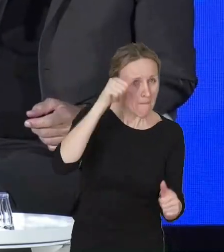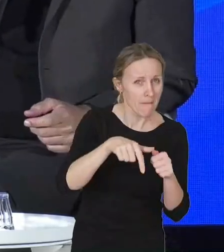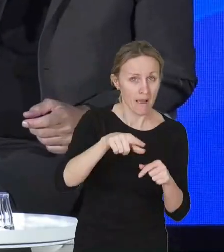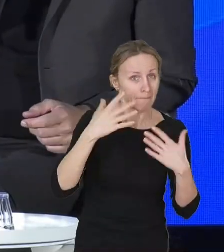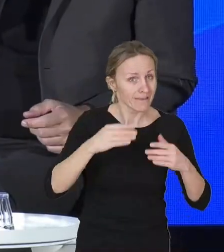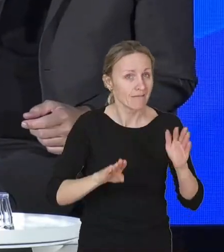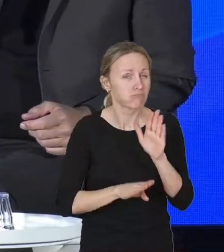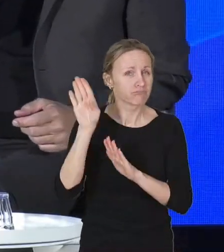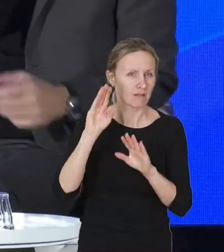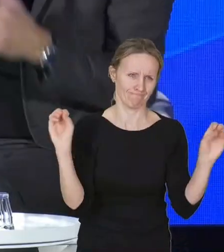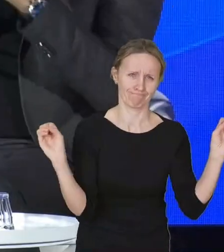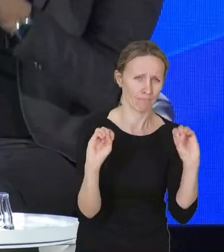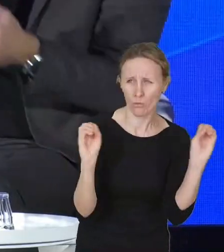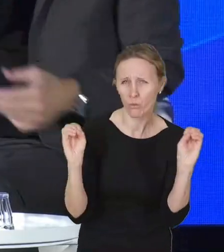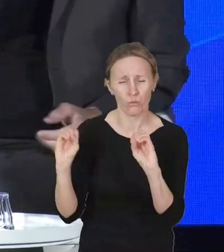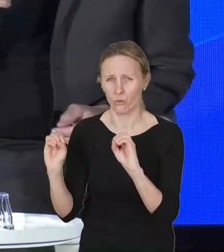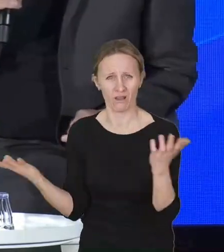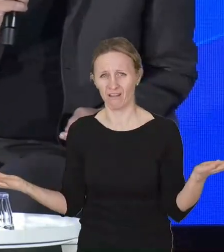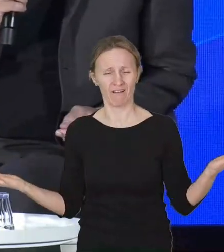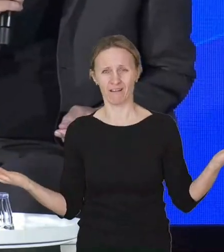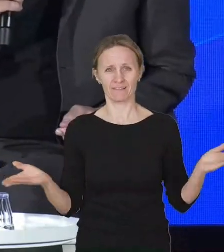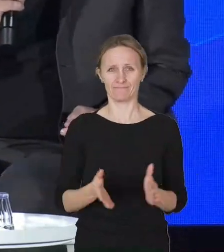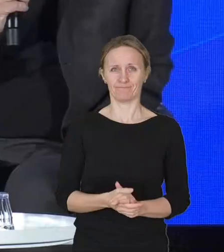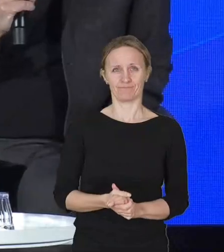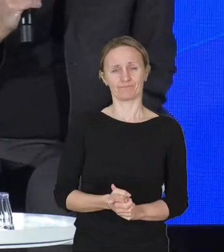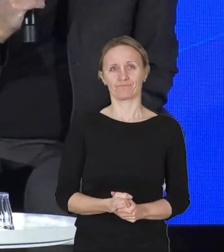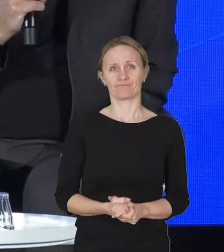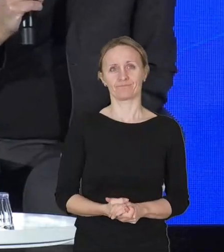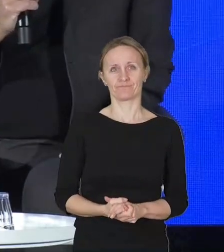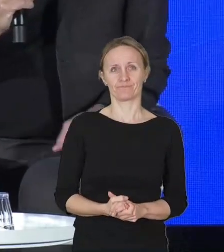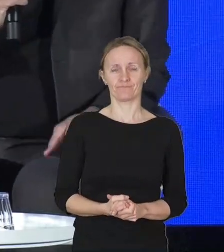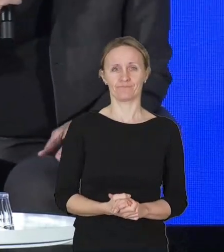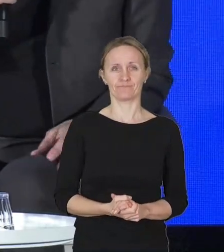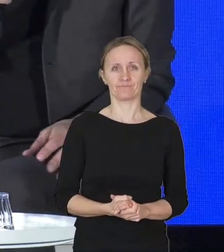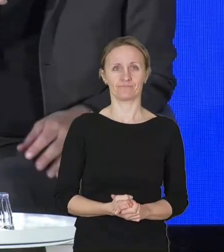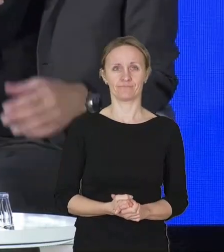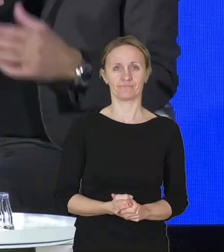have been trying to keep. We have a lot of,